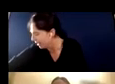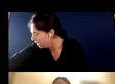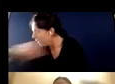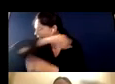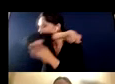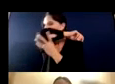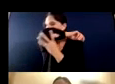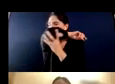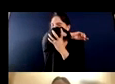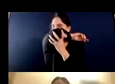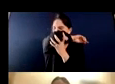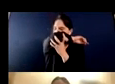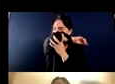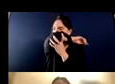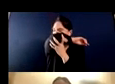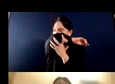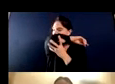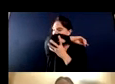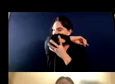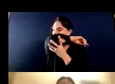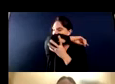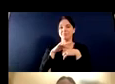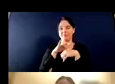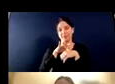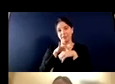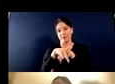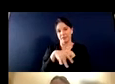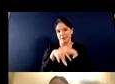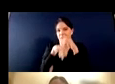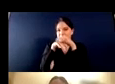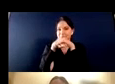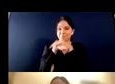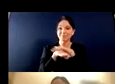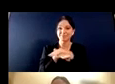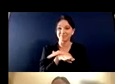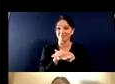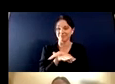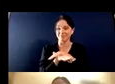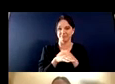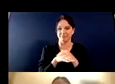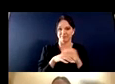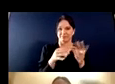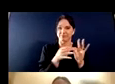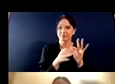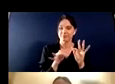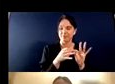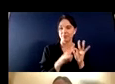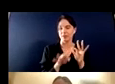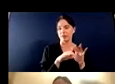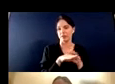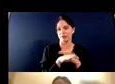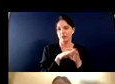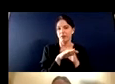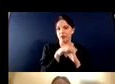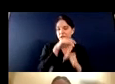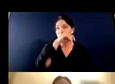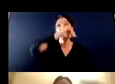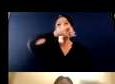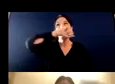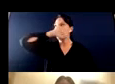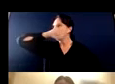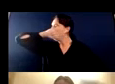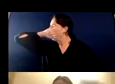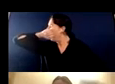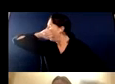to a language-rich environment, whether sign language or spoken language, that is the best predictor of